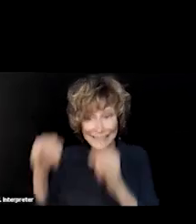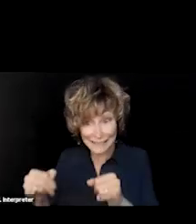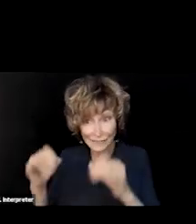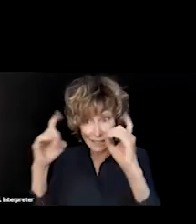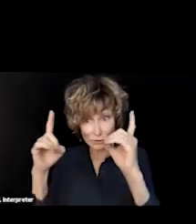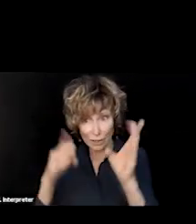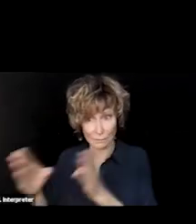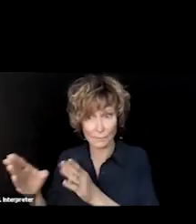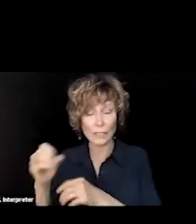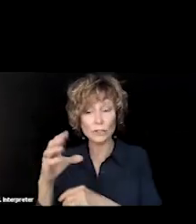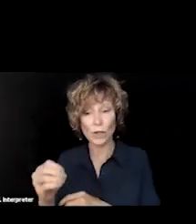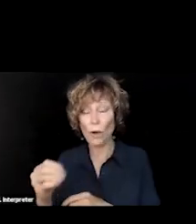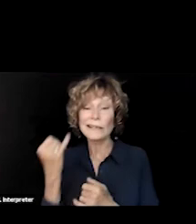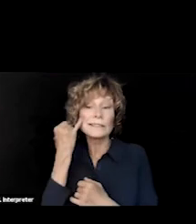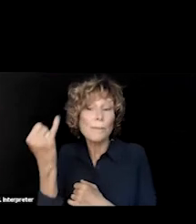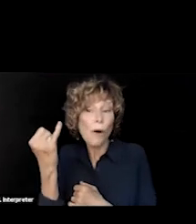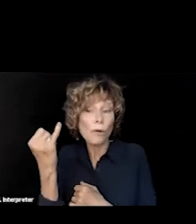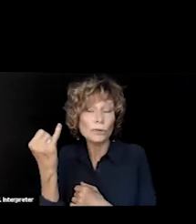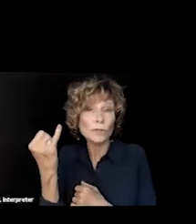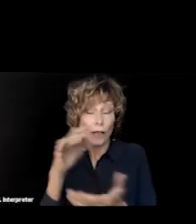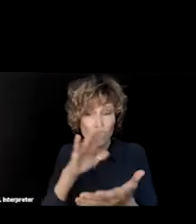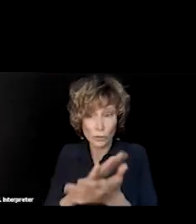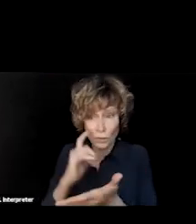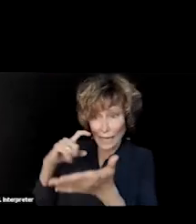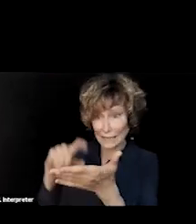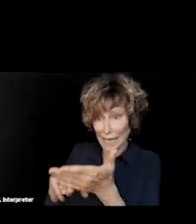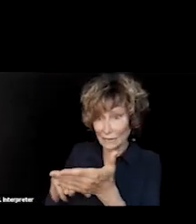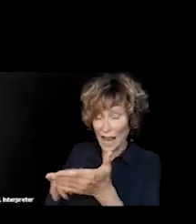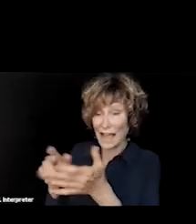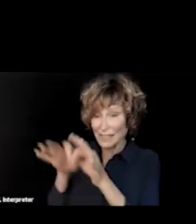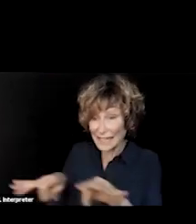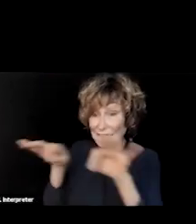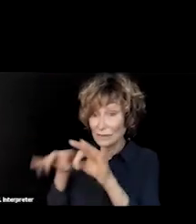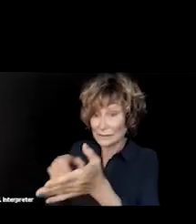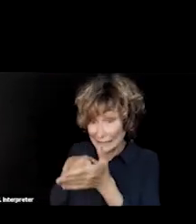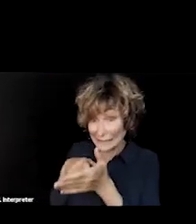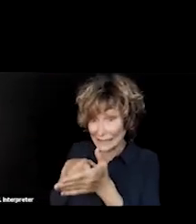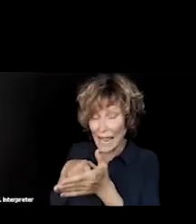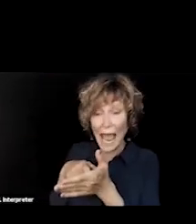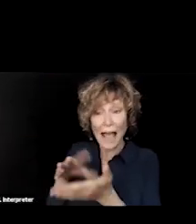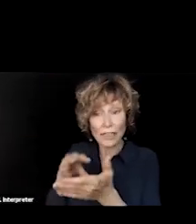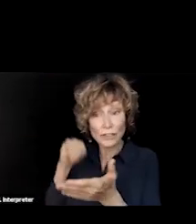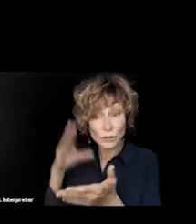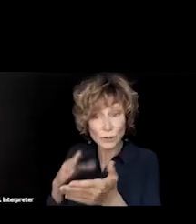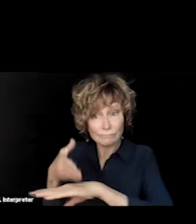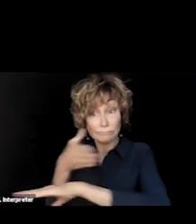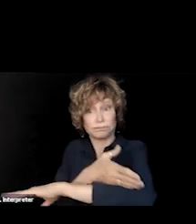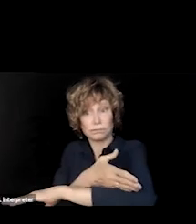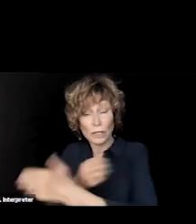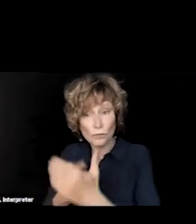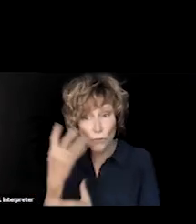if your team does an effective job of identifying the driving need and the student makes remarkable growth?